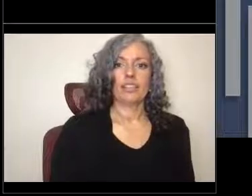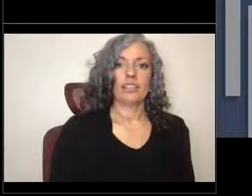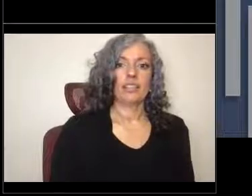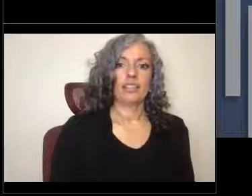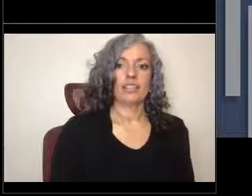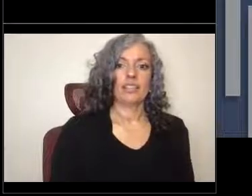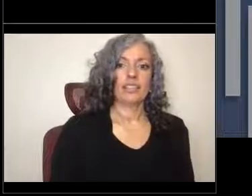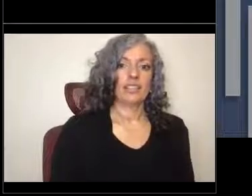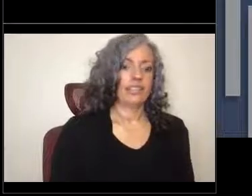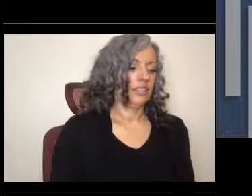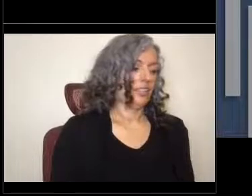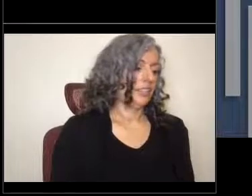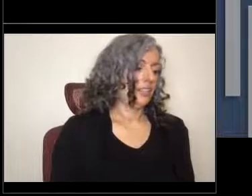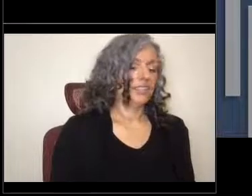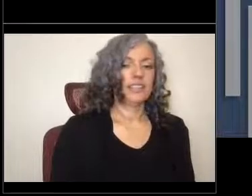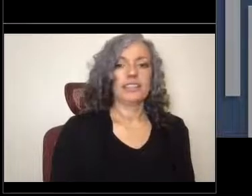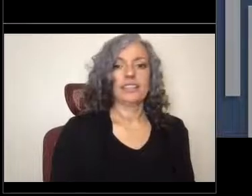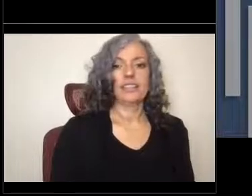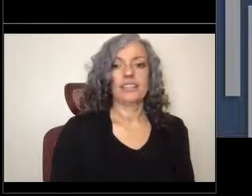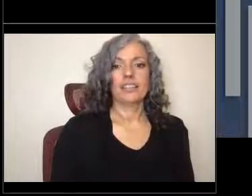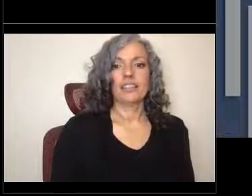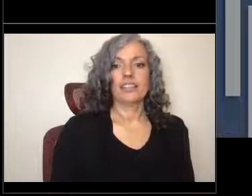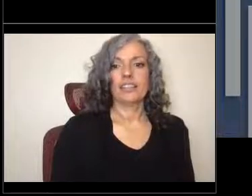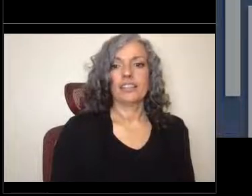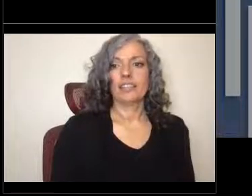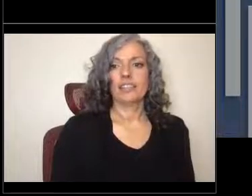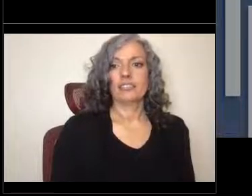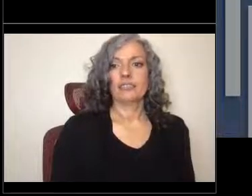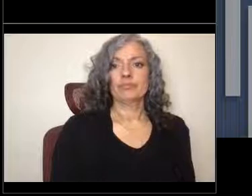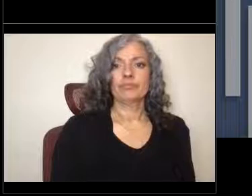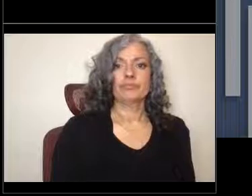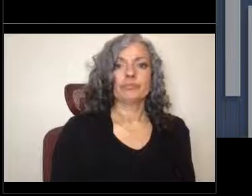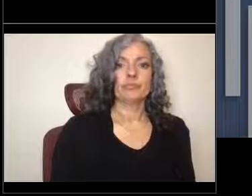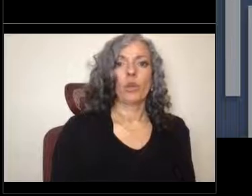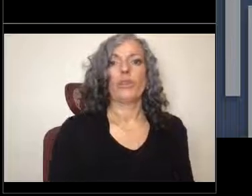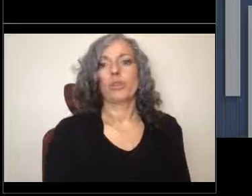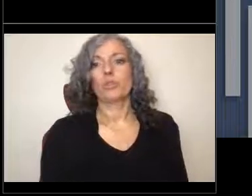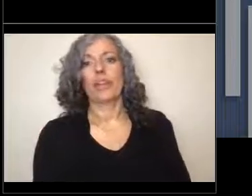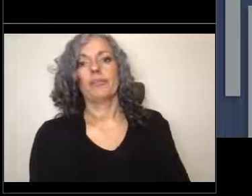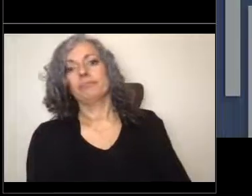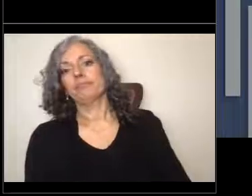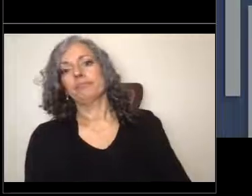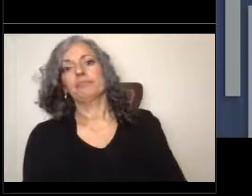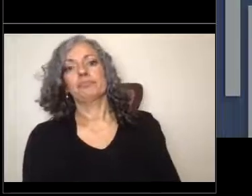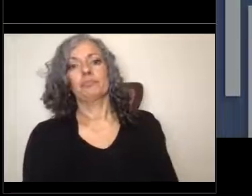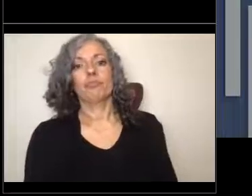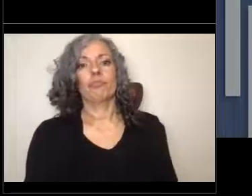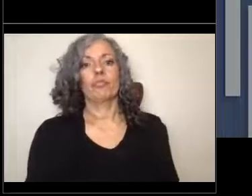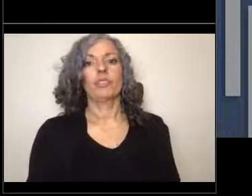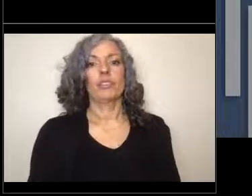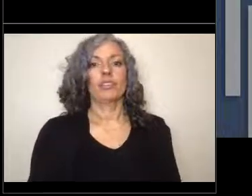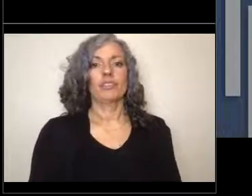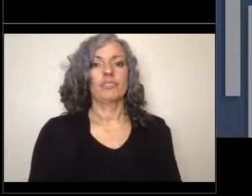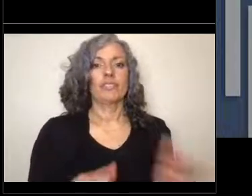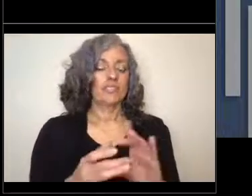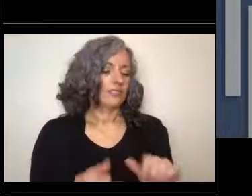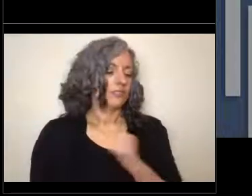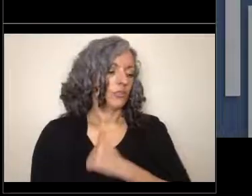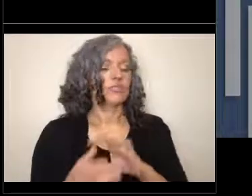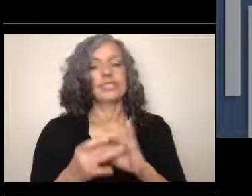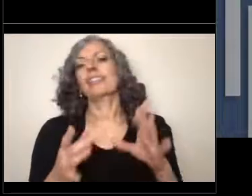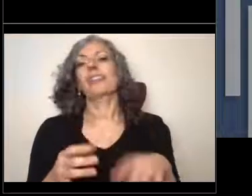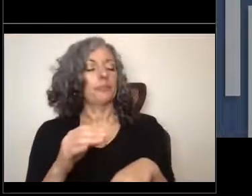comment from Butte County Association of Governments, and they would like to echo Moritumi's statements and Aaron's comments with